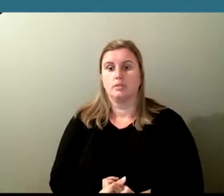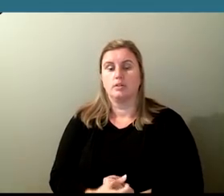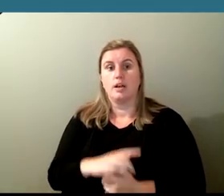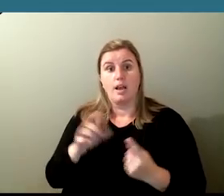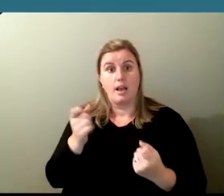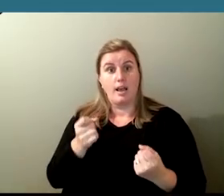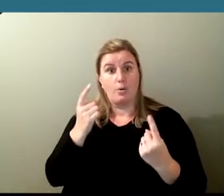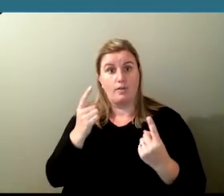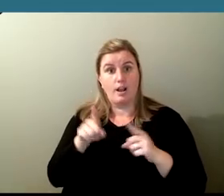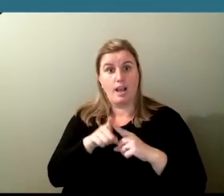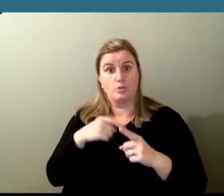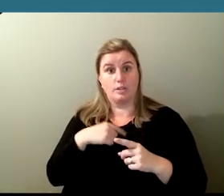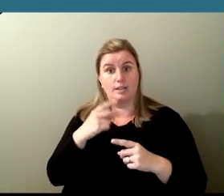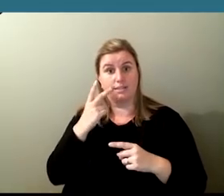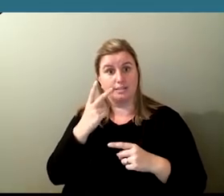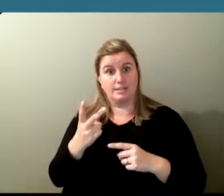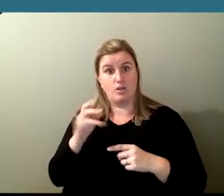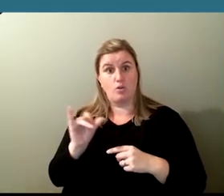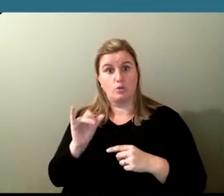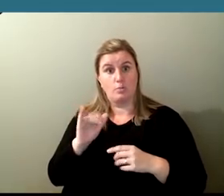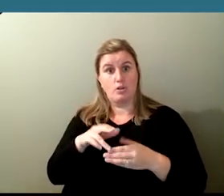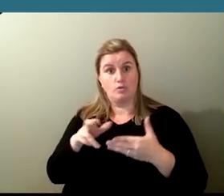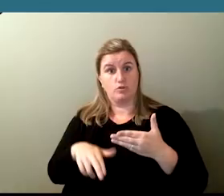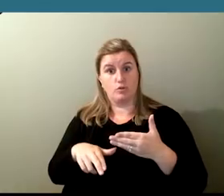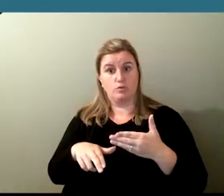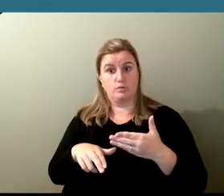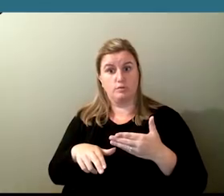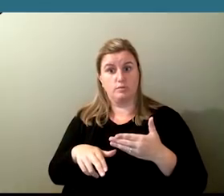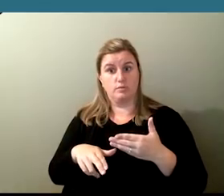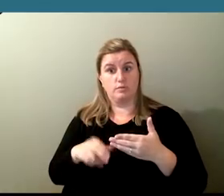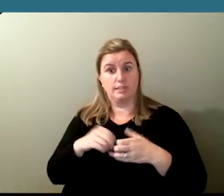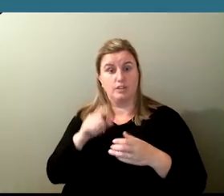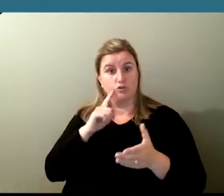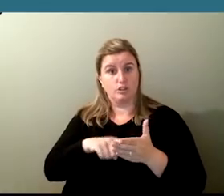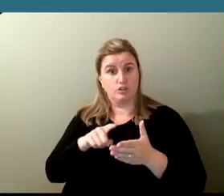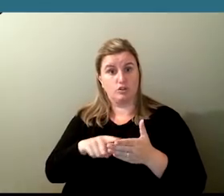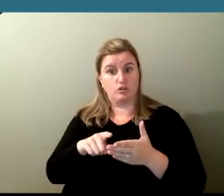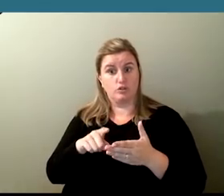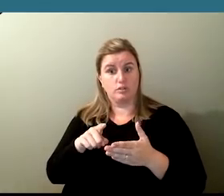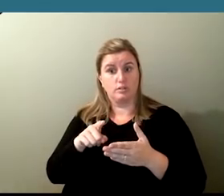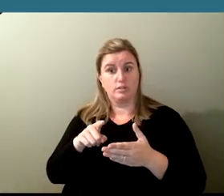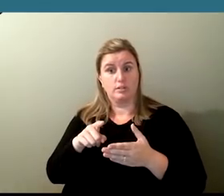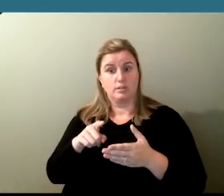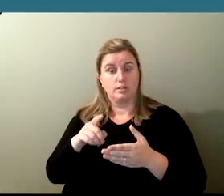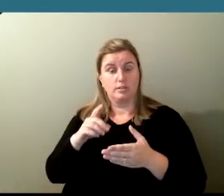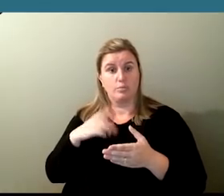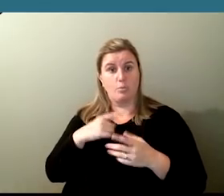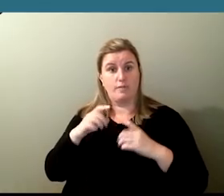However, as we could see also by the results in the research that has evaluated these specific